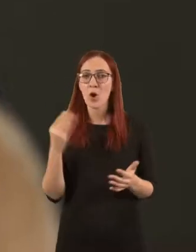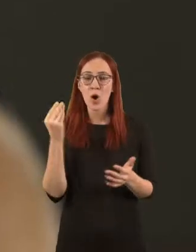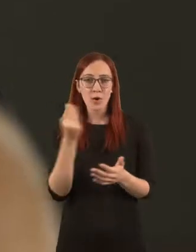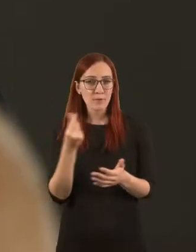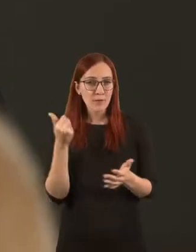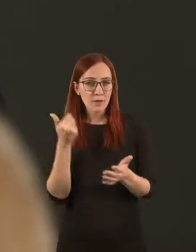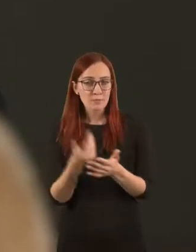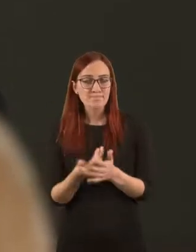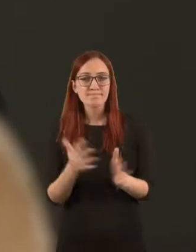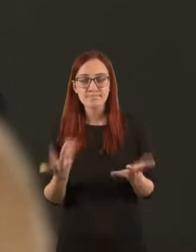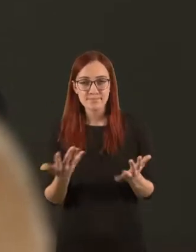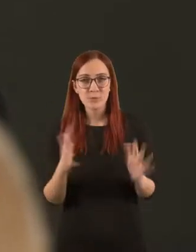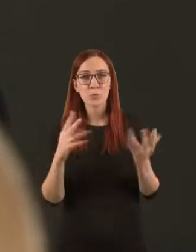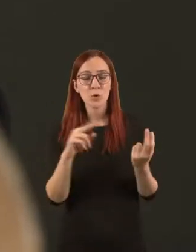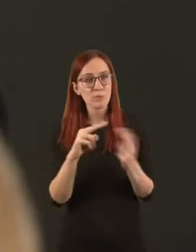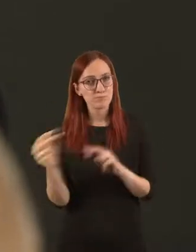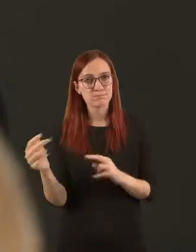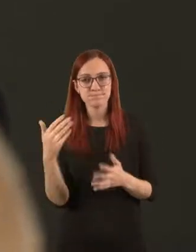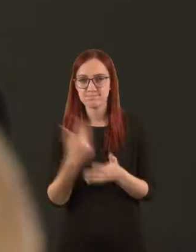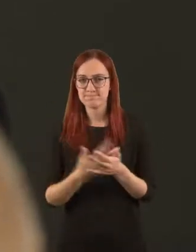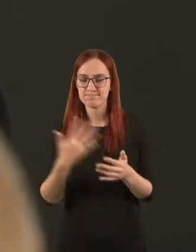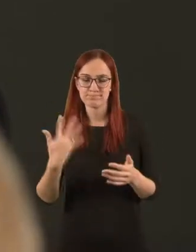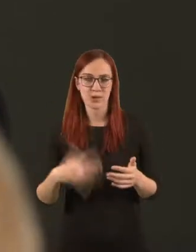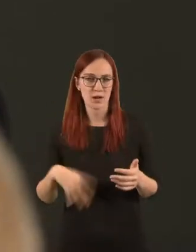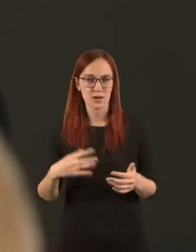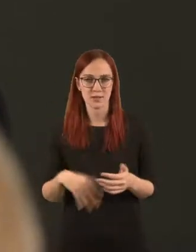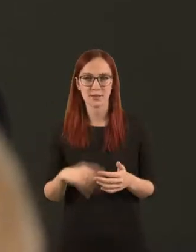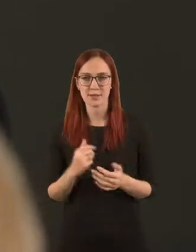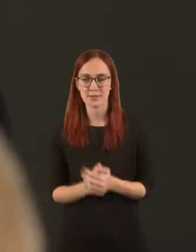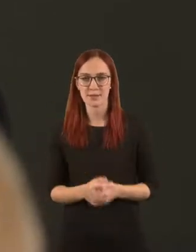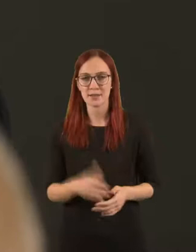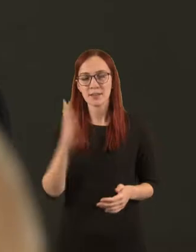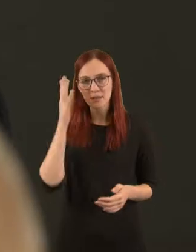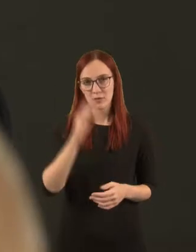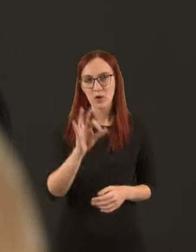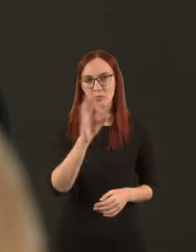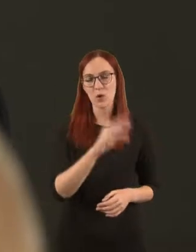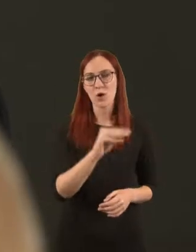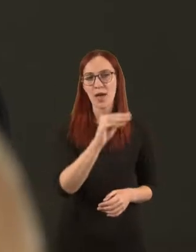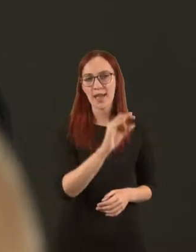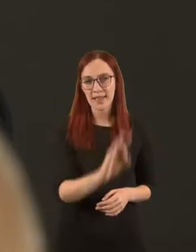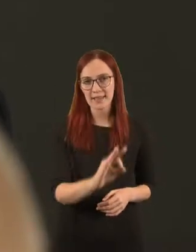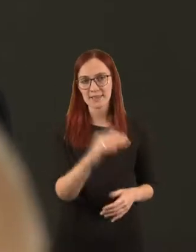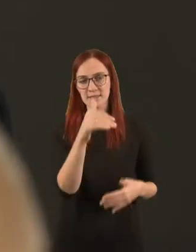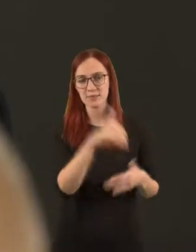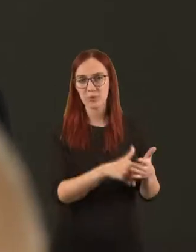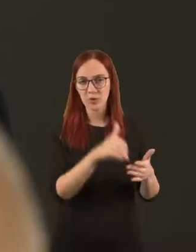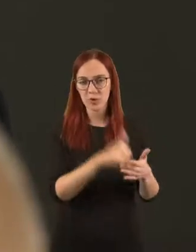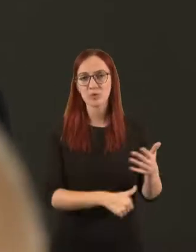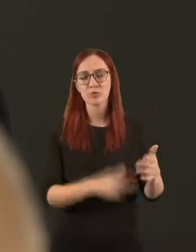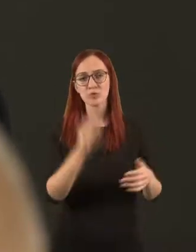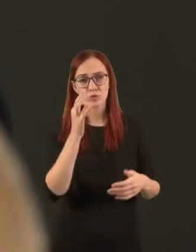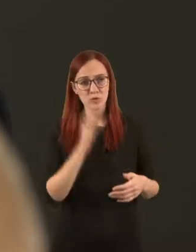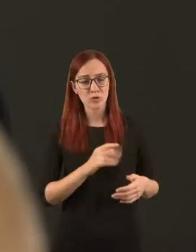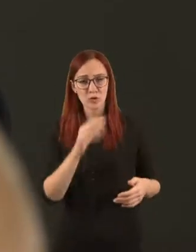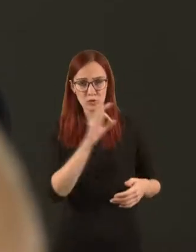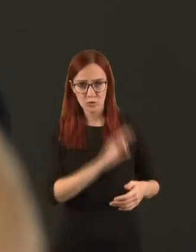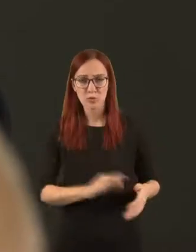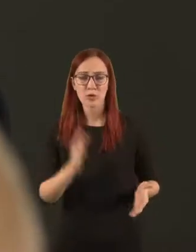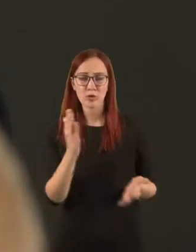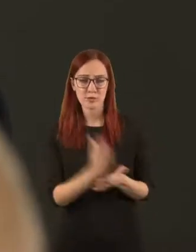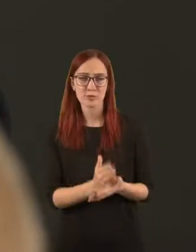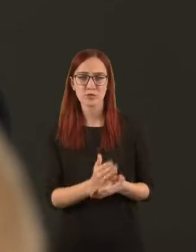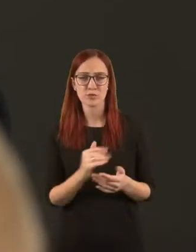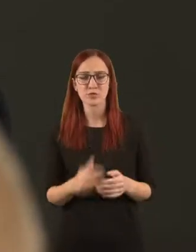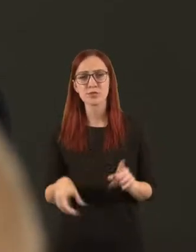pollution, would choose an environmental friendly way of traveling.